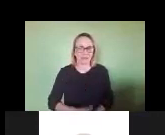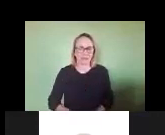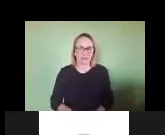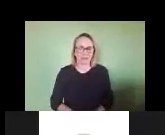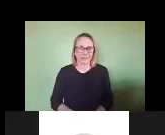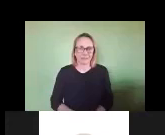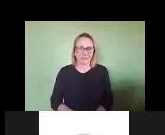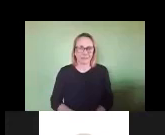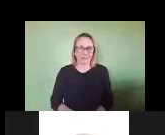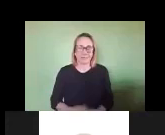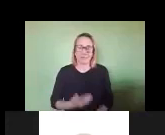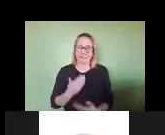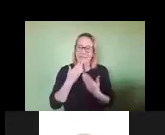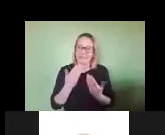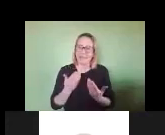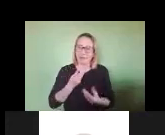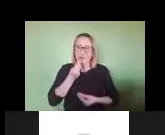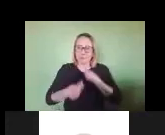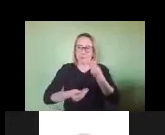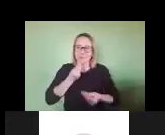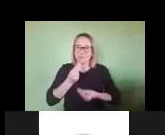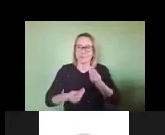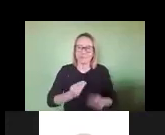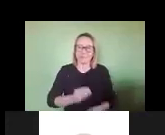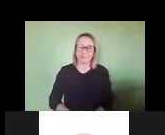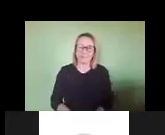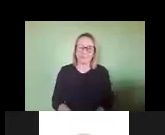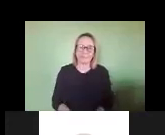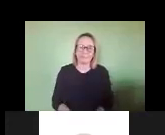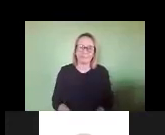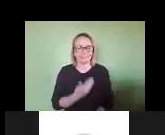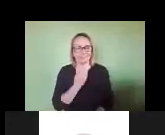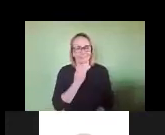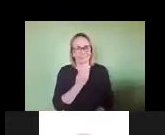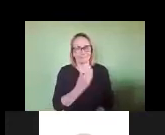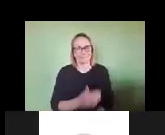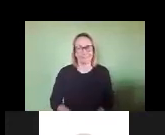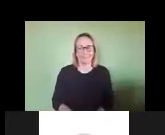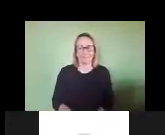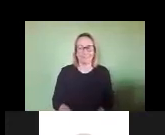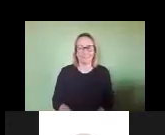on. Well, thanks for sharing that with us. Thank you.